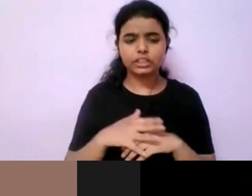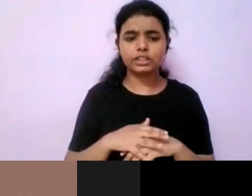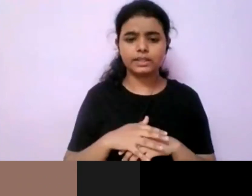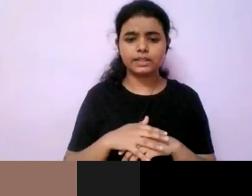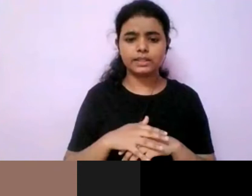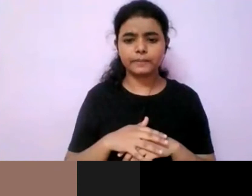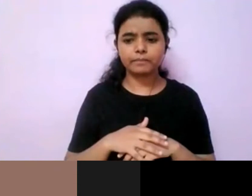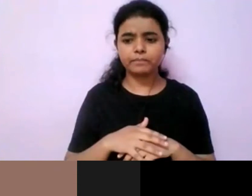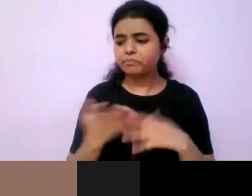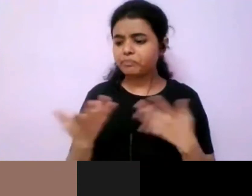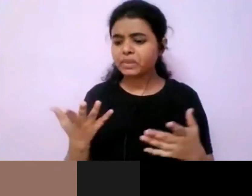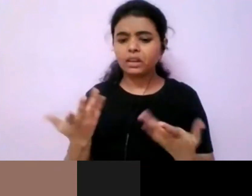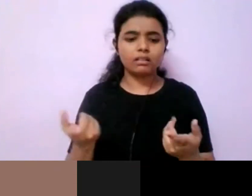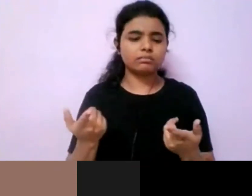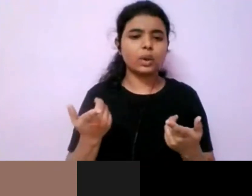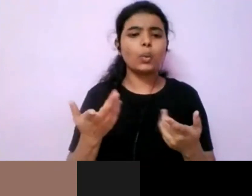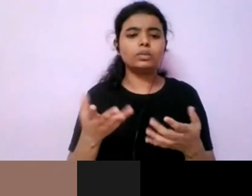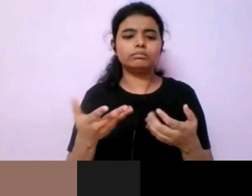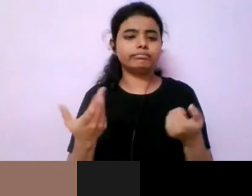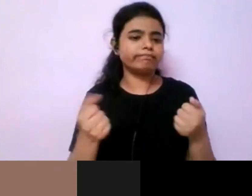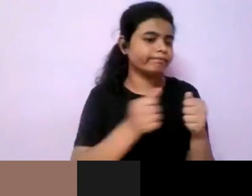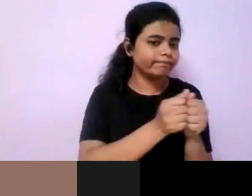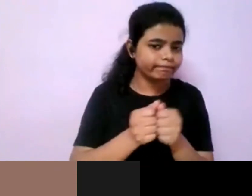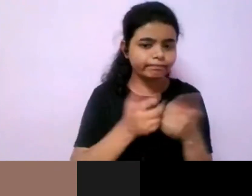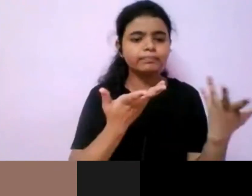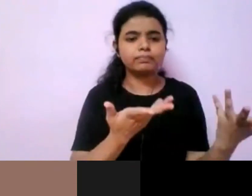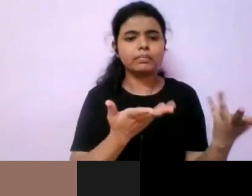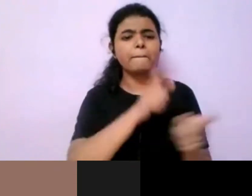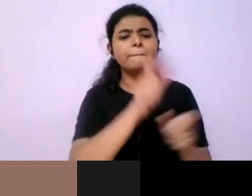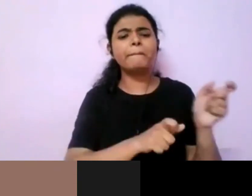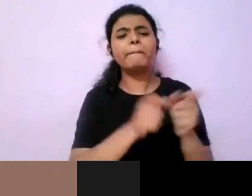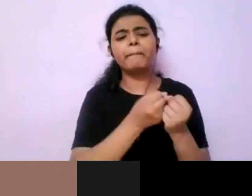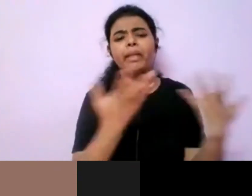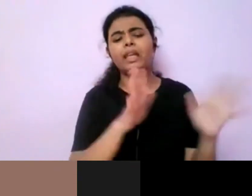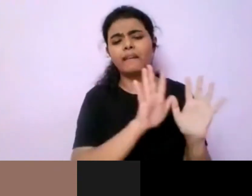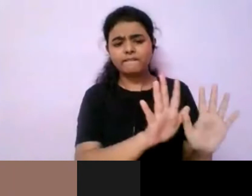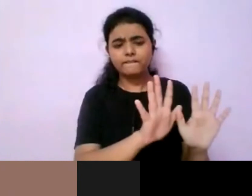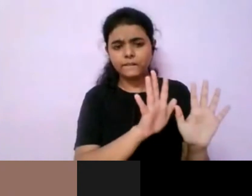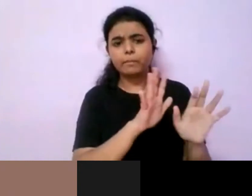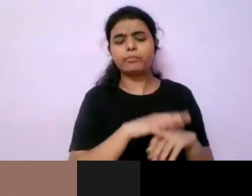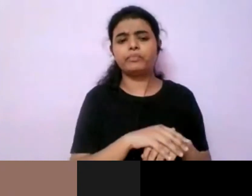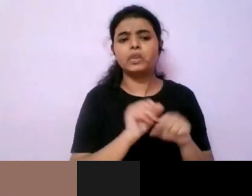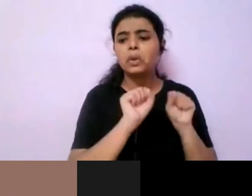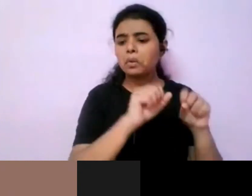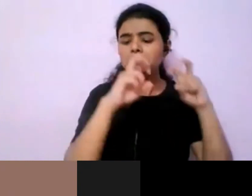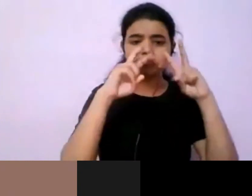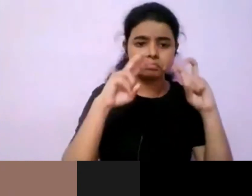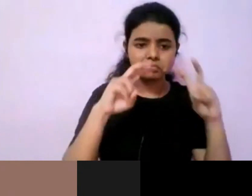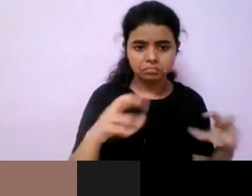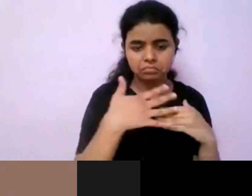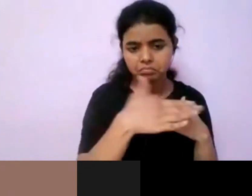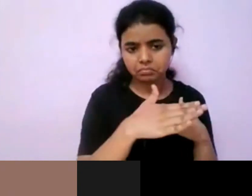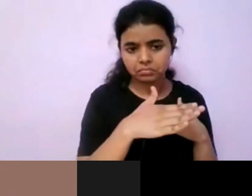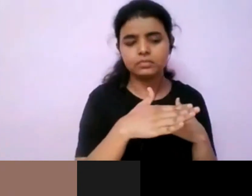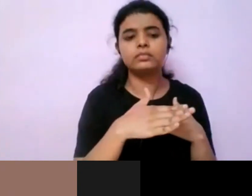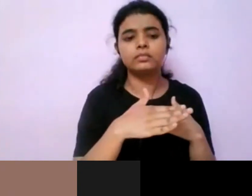among colleagues, uh, there are people who are doing their research